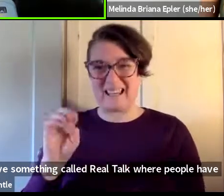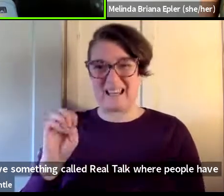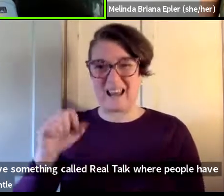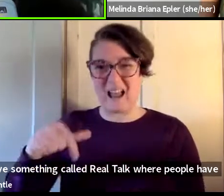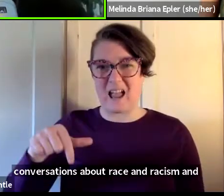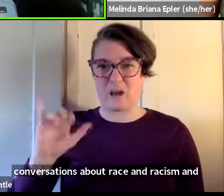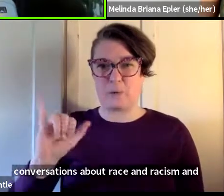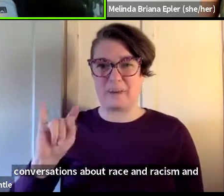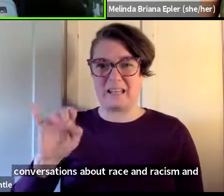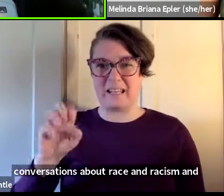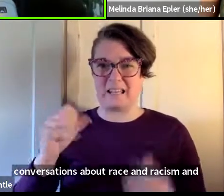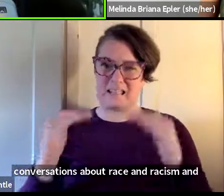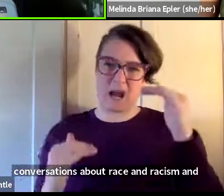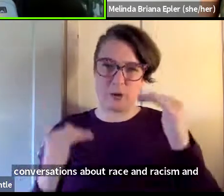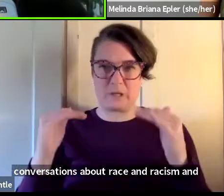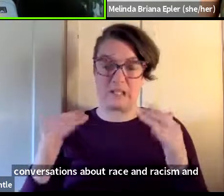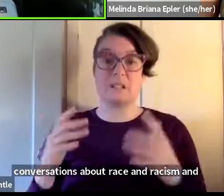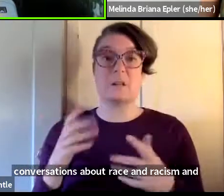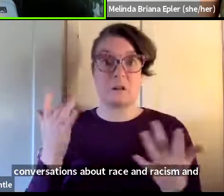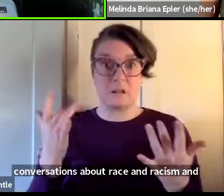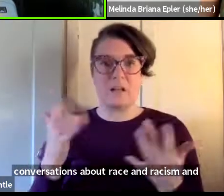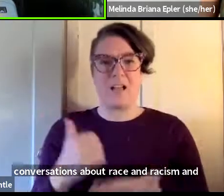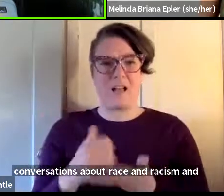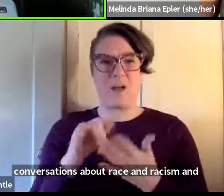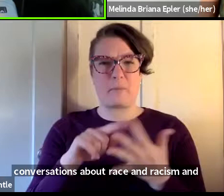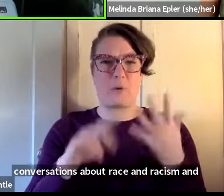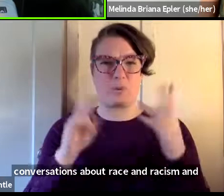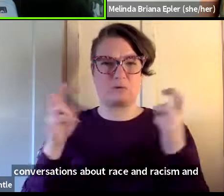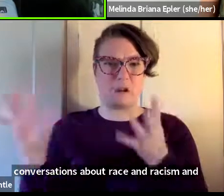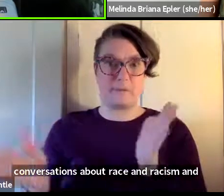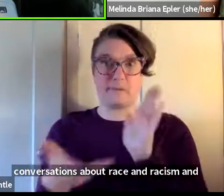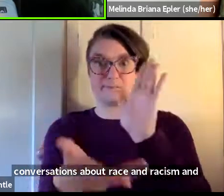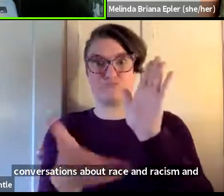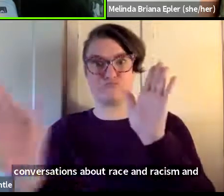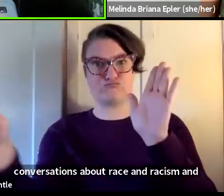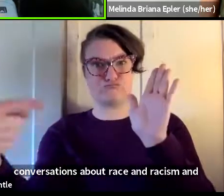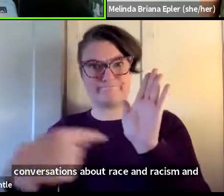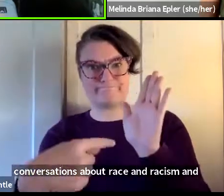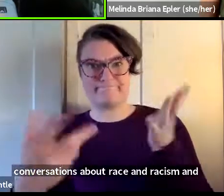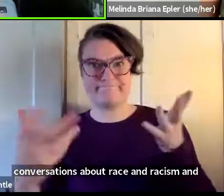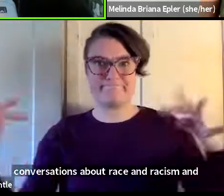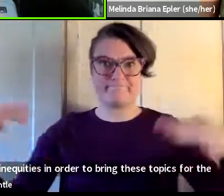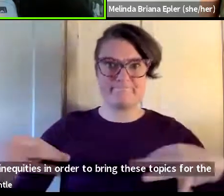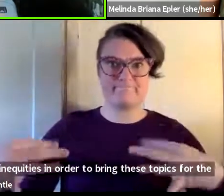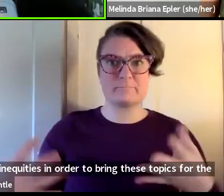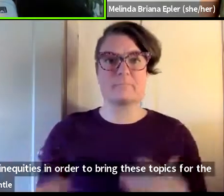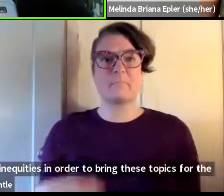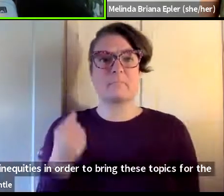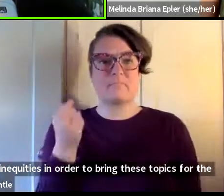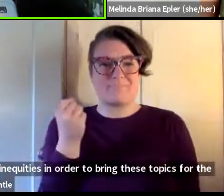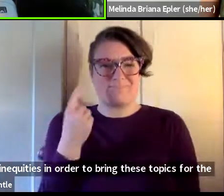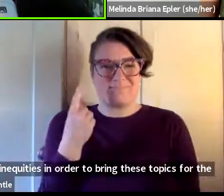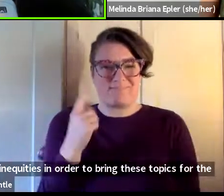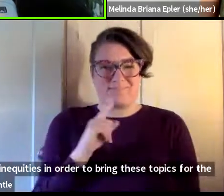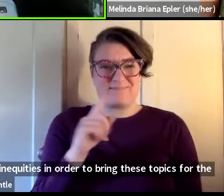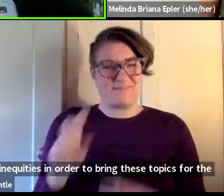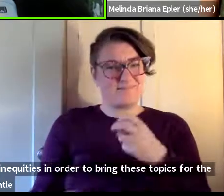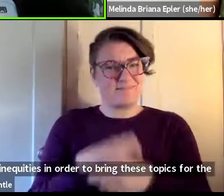bring these topics to the forefront. And, this is a very